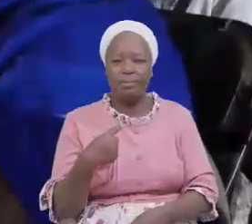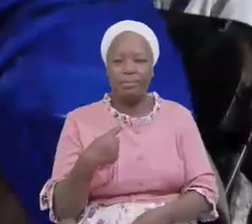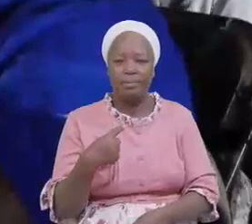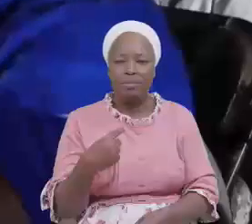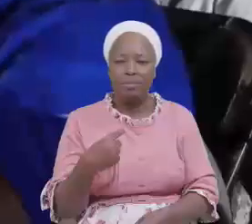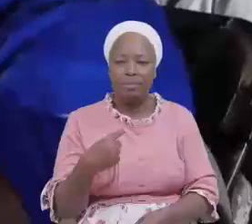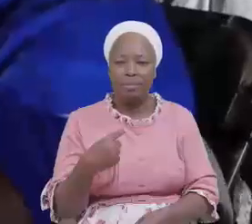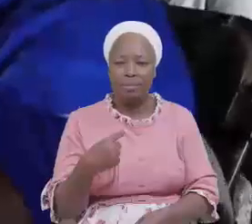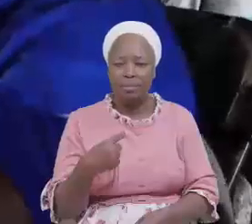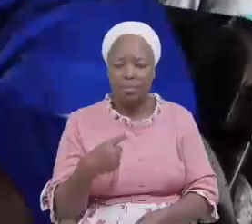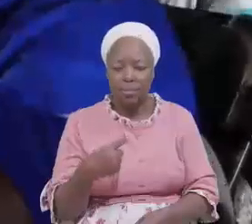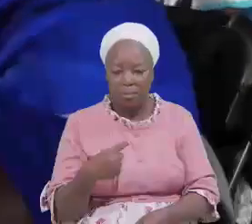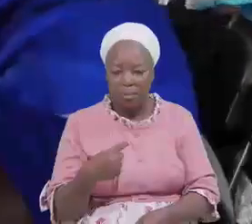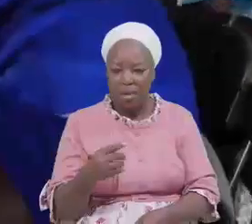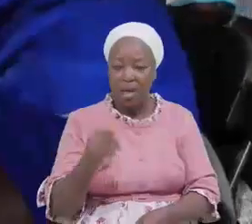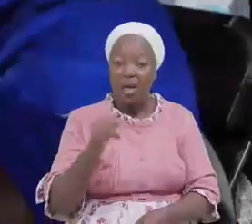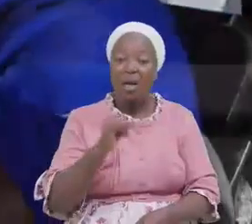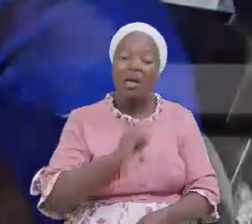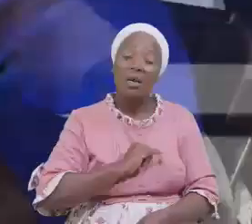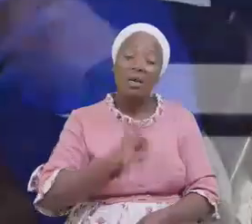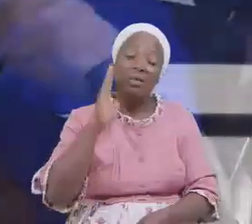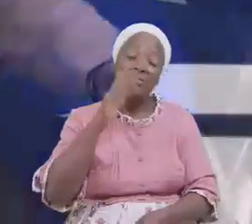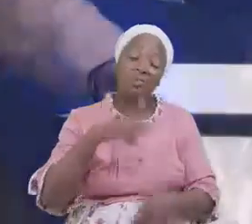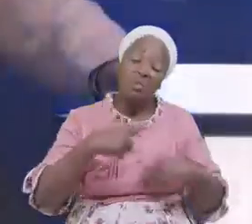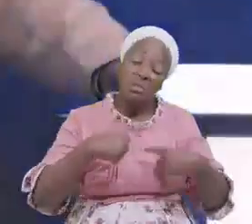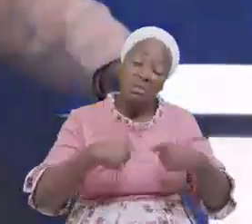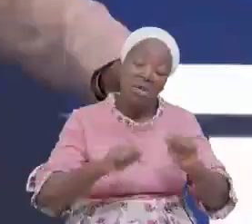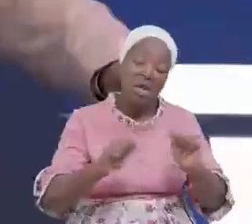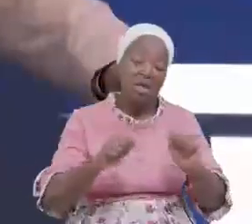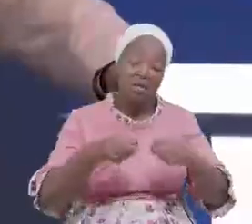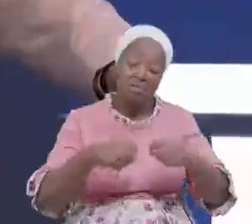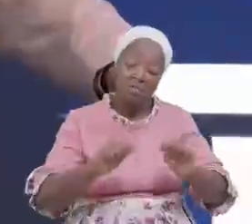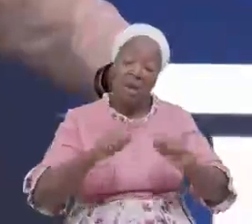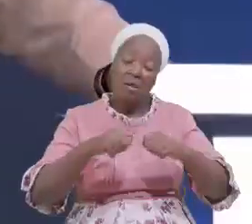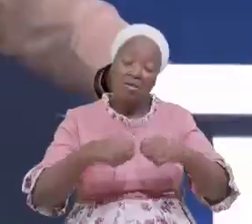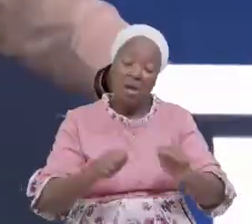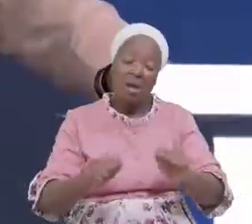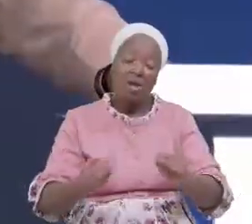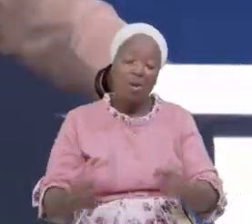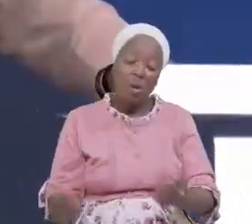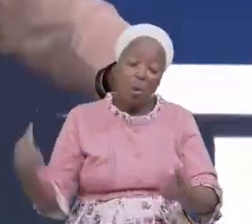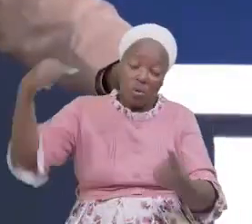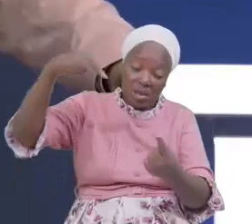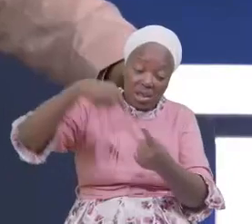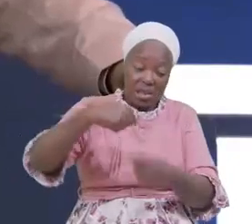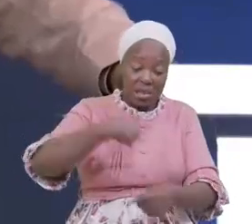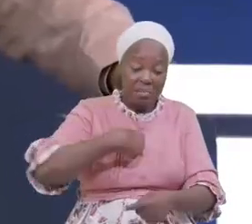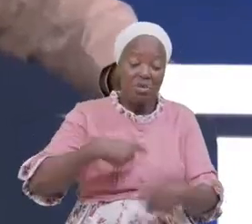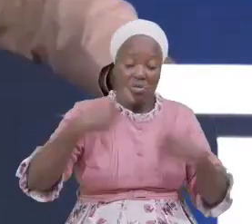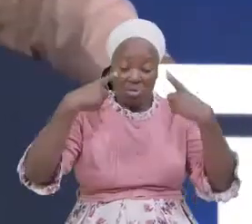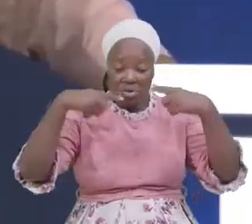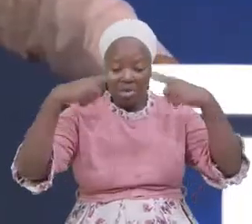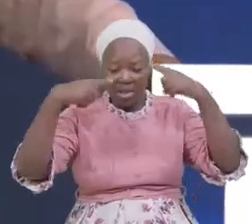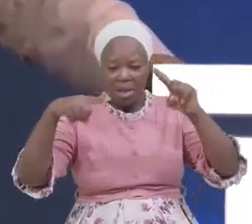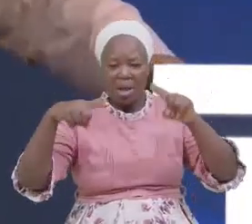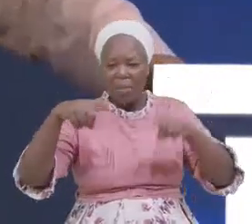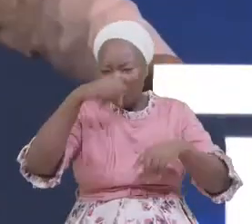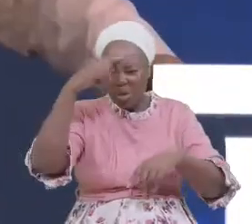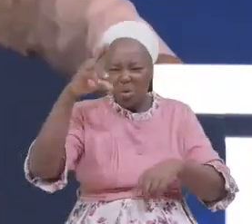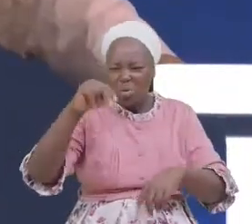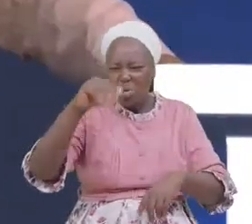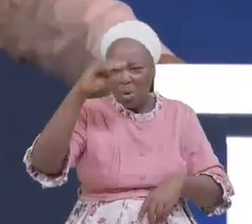I will try until I succeed. But no human being and no offering